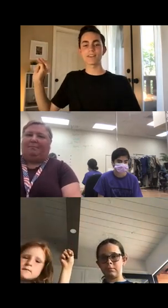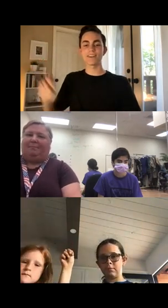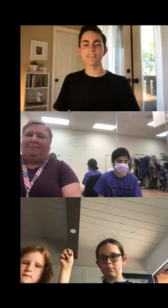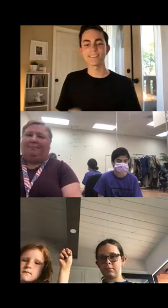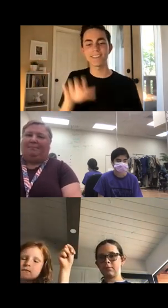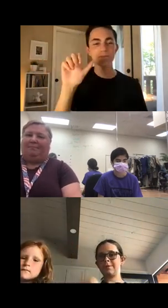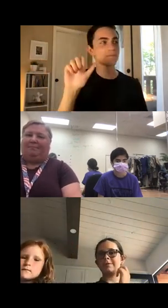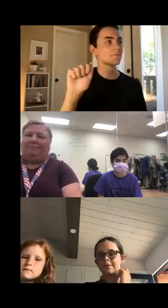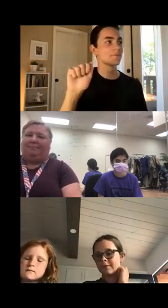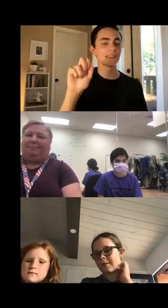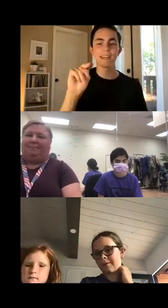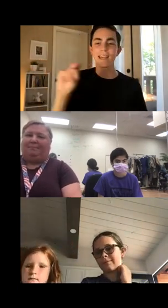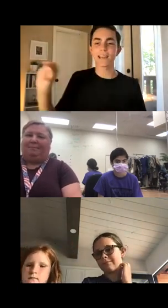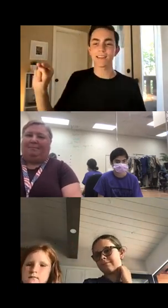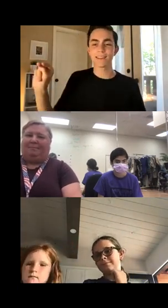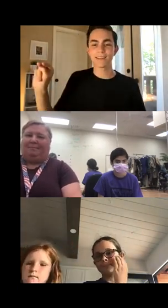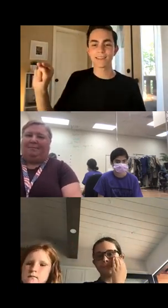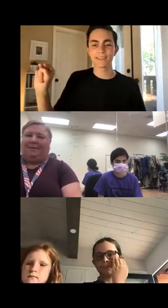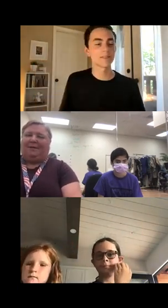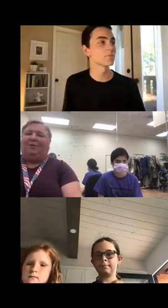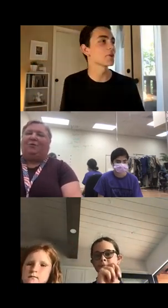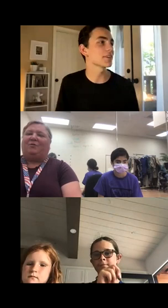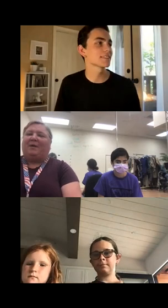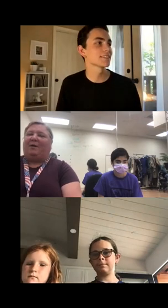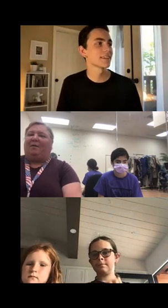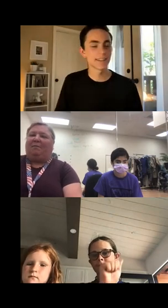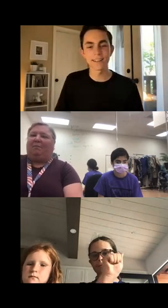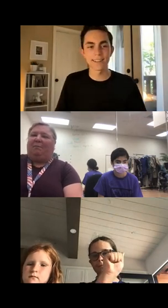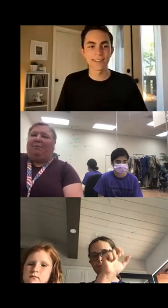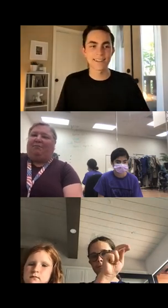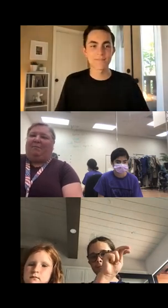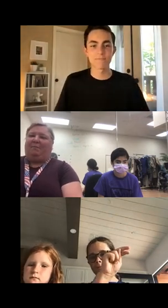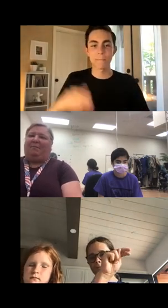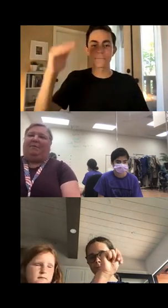There you go. Yep. And go towards Mira.